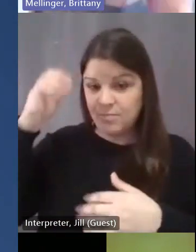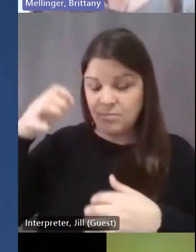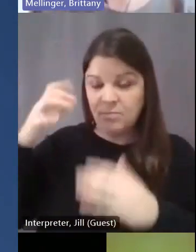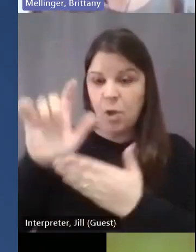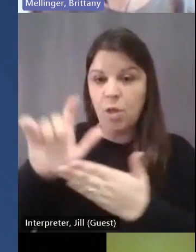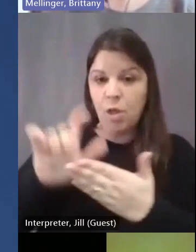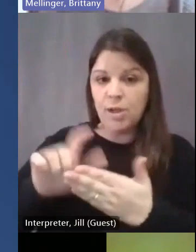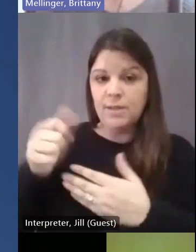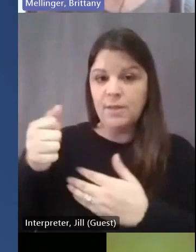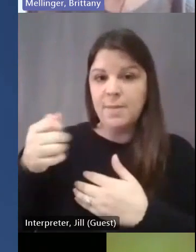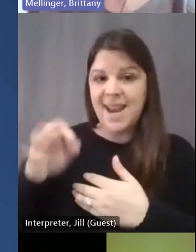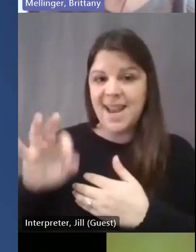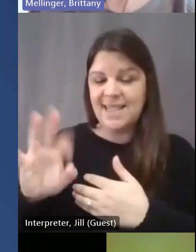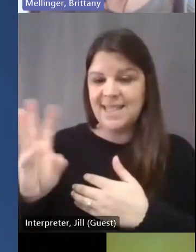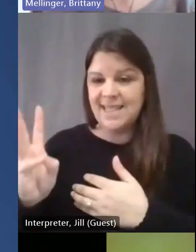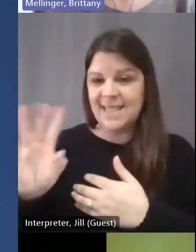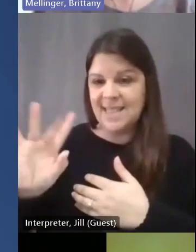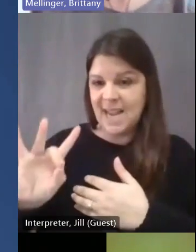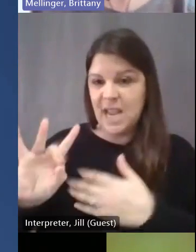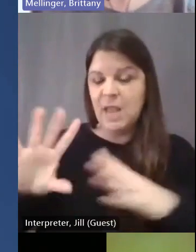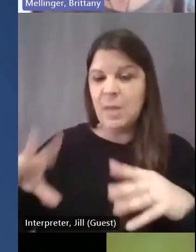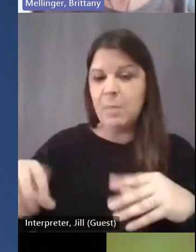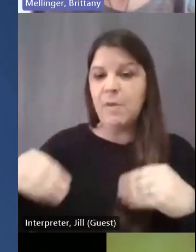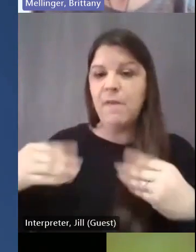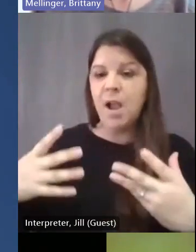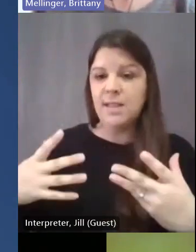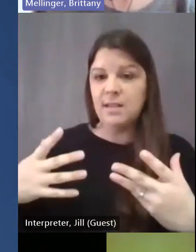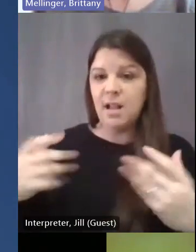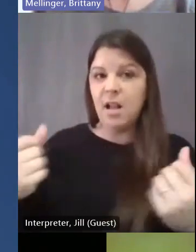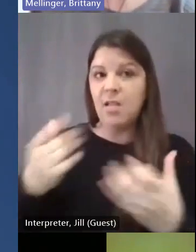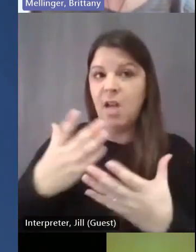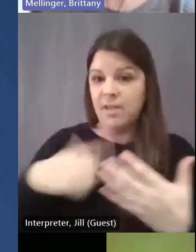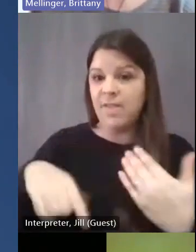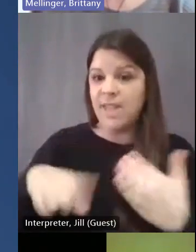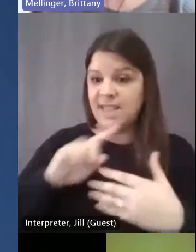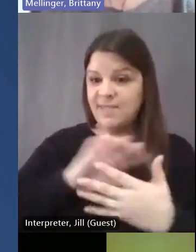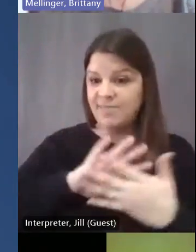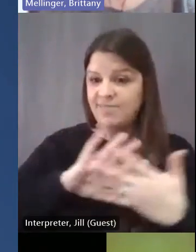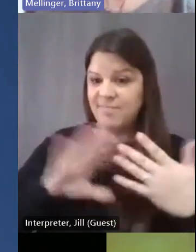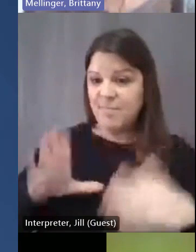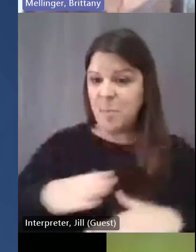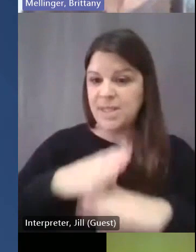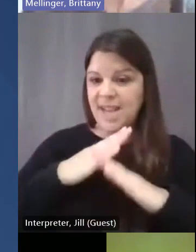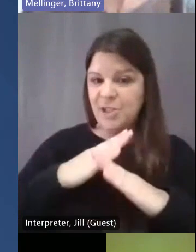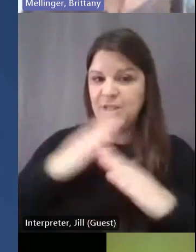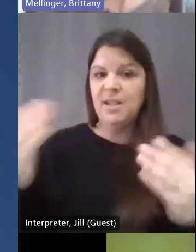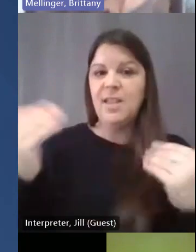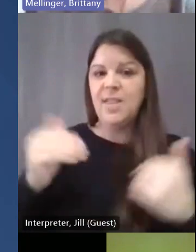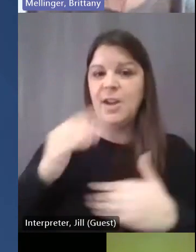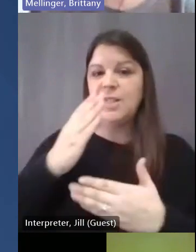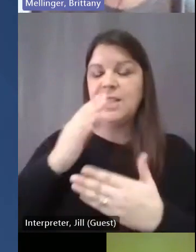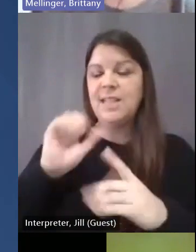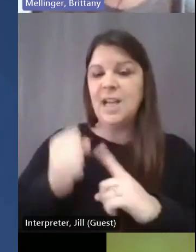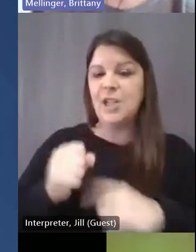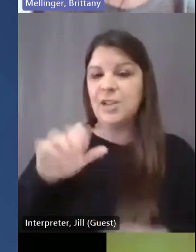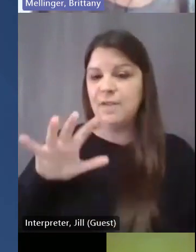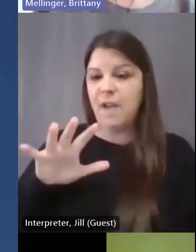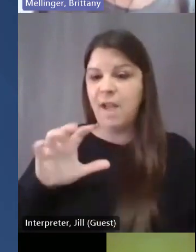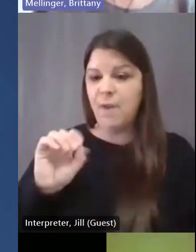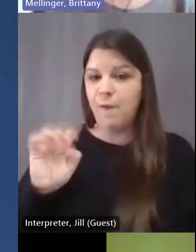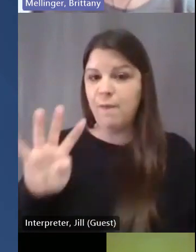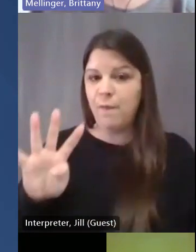of 1968 provides the basis for a lot of these protections. There's also Section 504 of the Rehabilitation